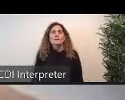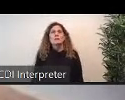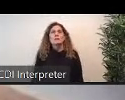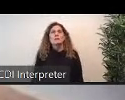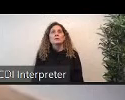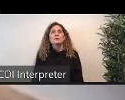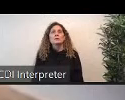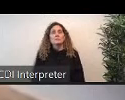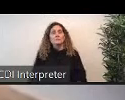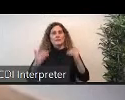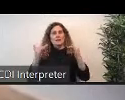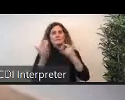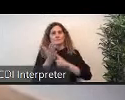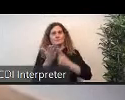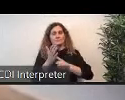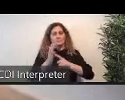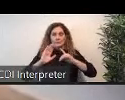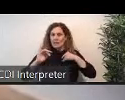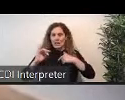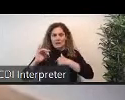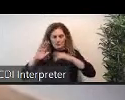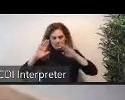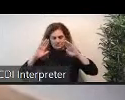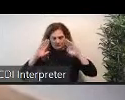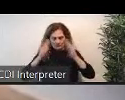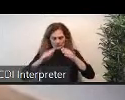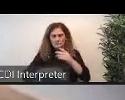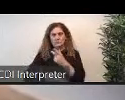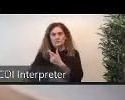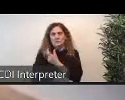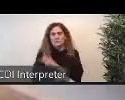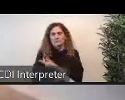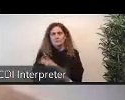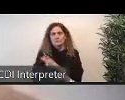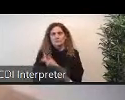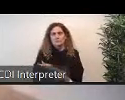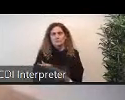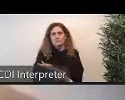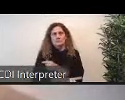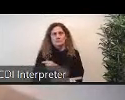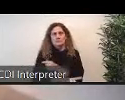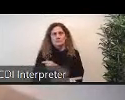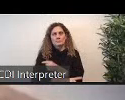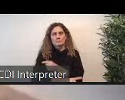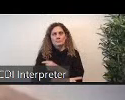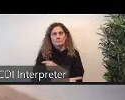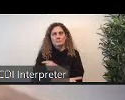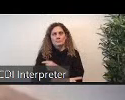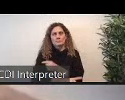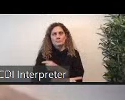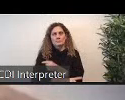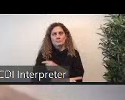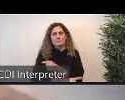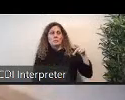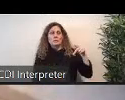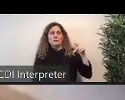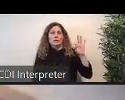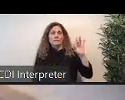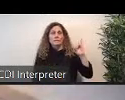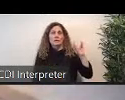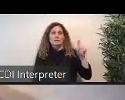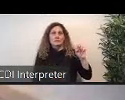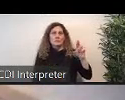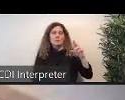know right now that our current Pfizer and Moderna vaccines do offer some protection